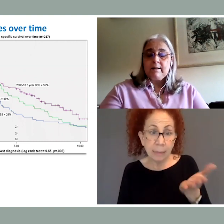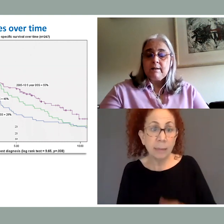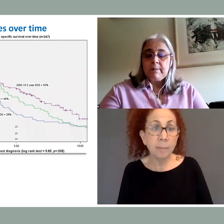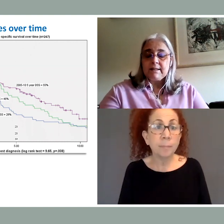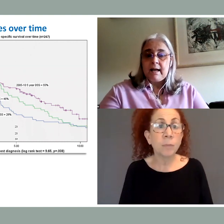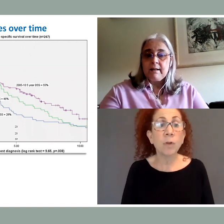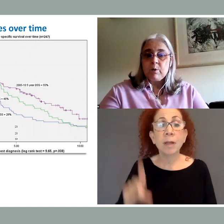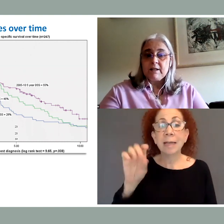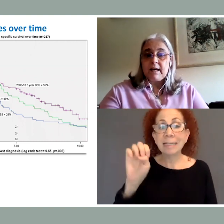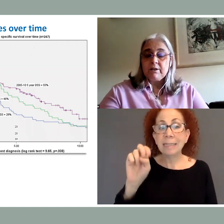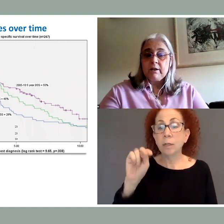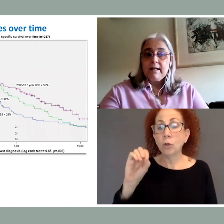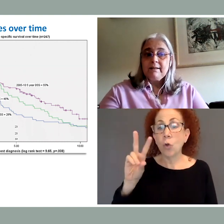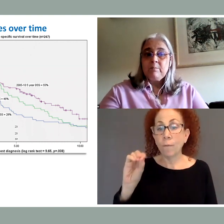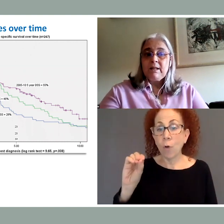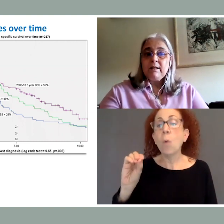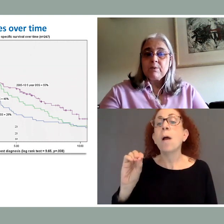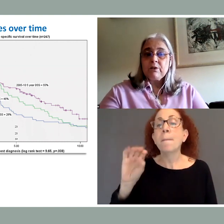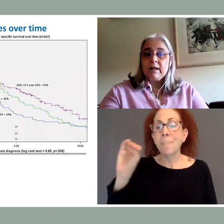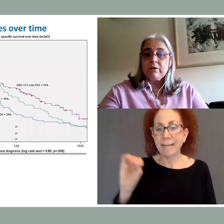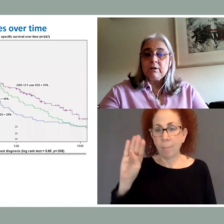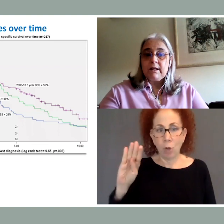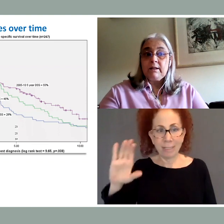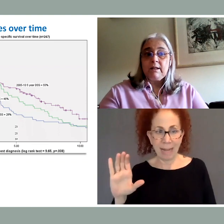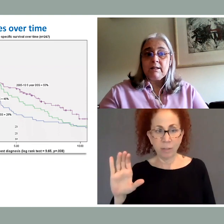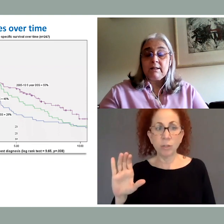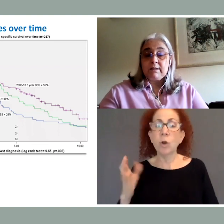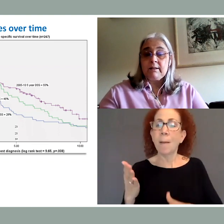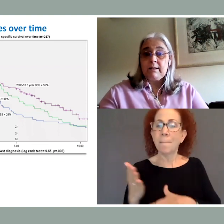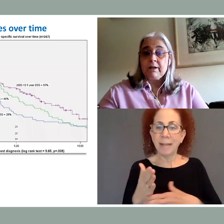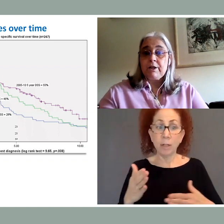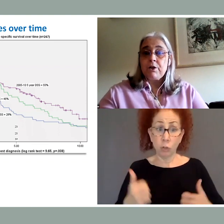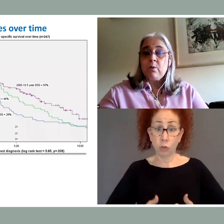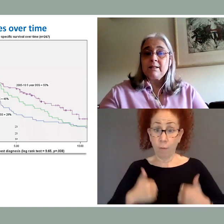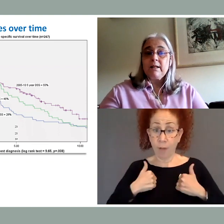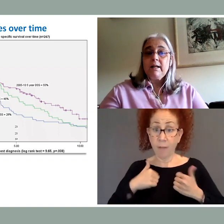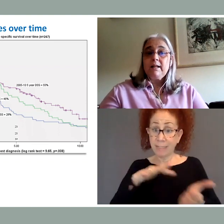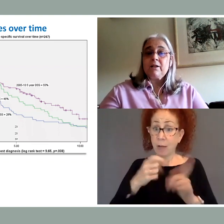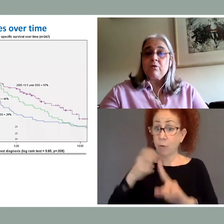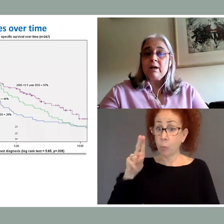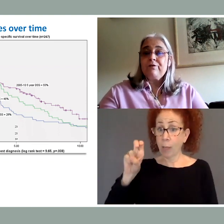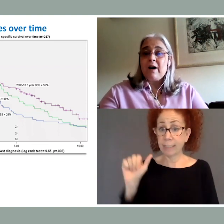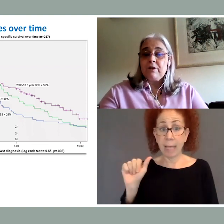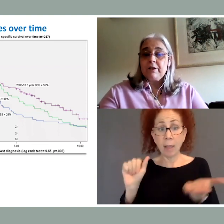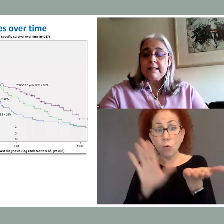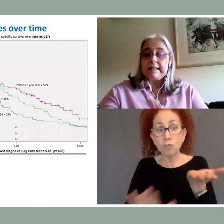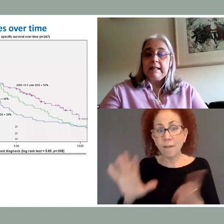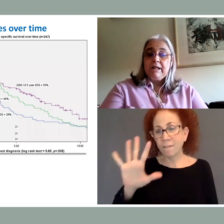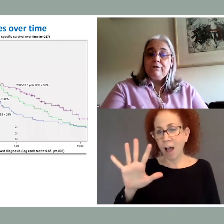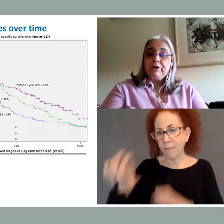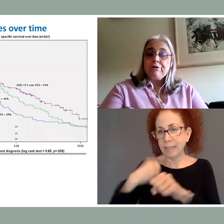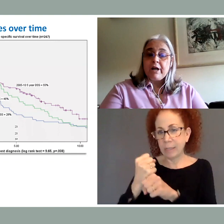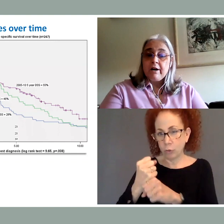novo metastatic breast cancer, the median survival, this is a study done in the US, it's around 5